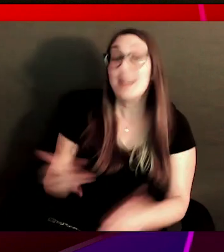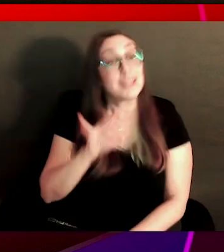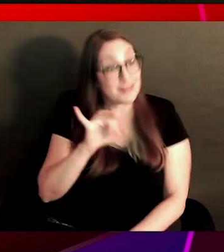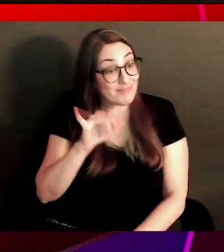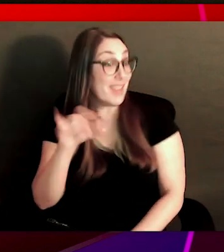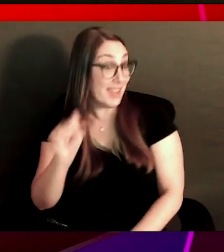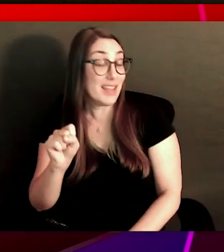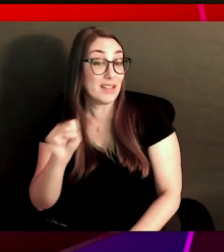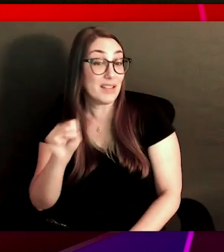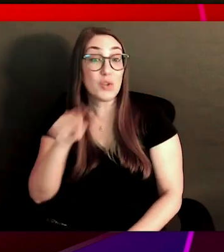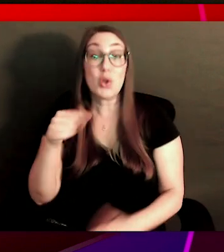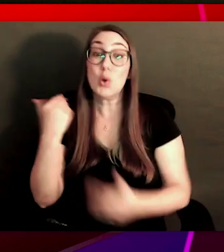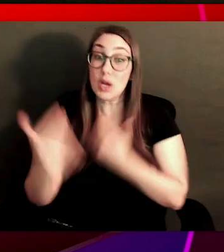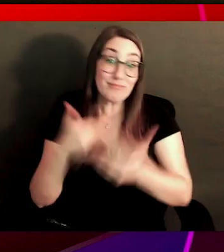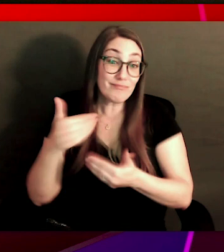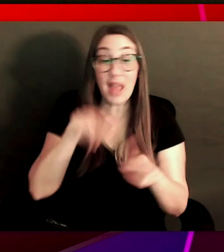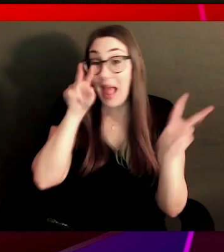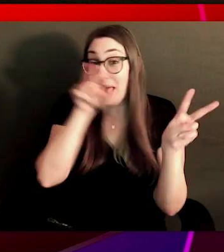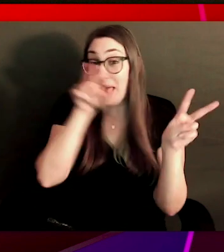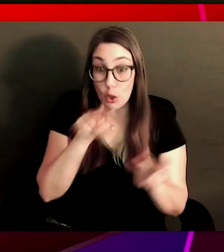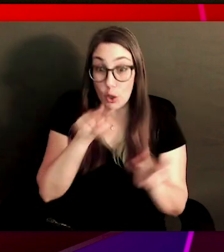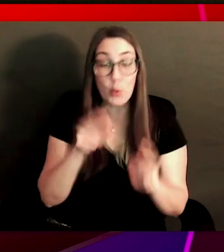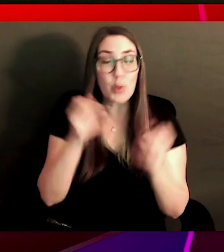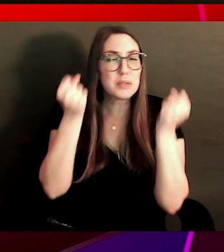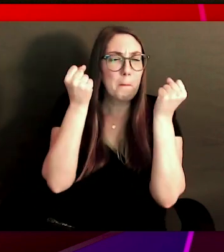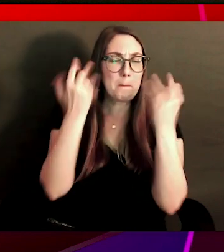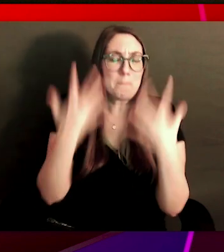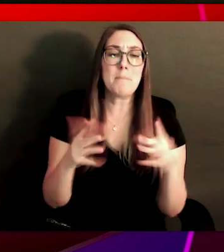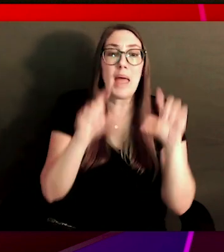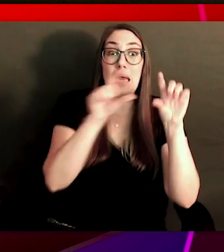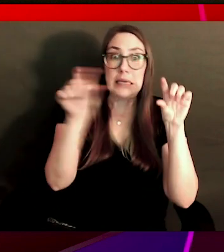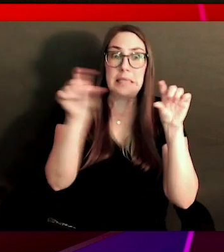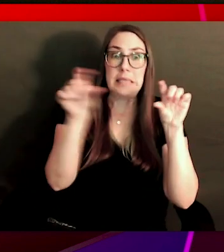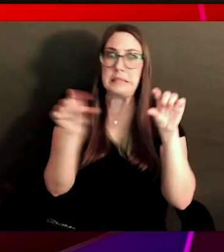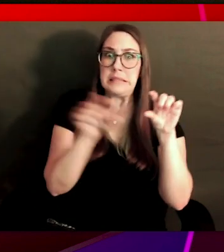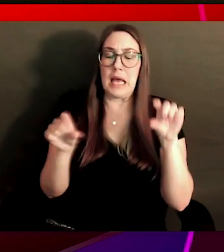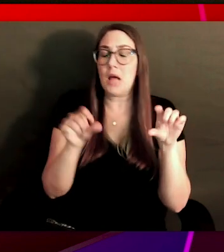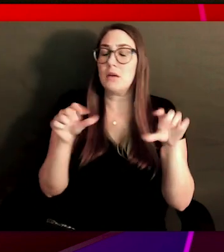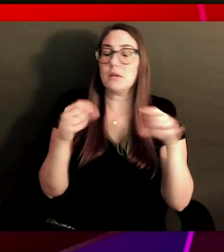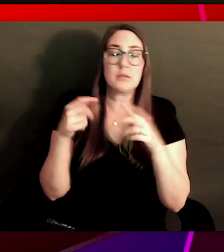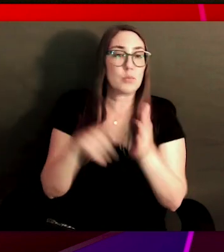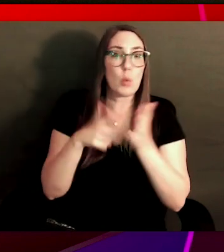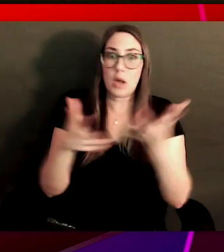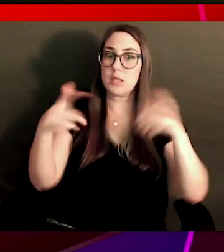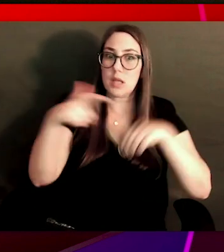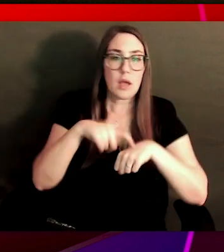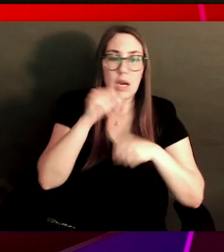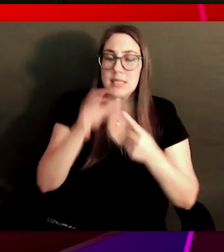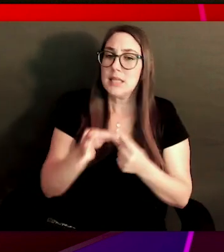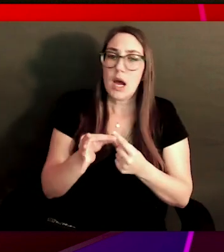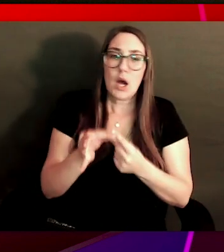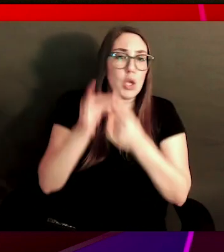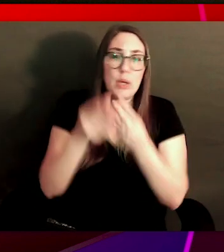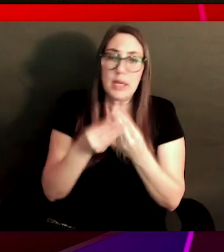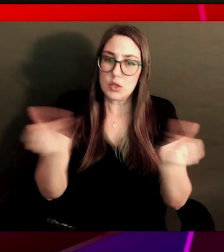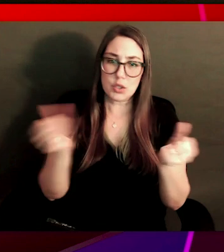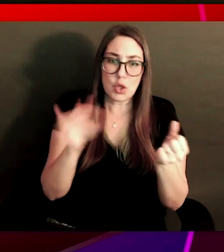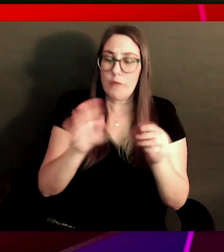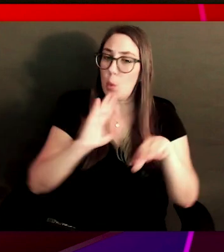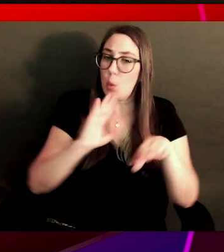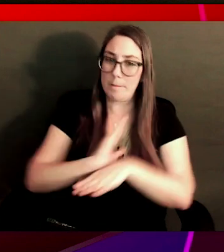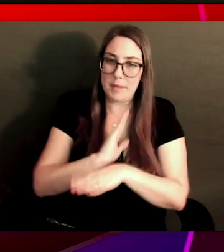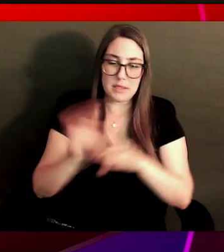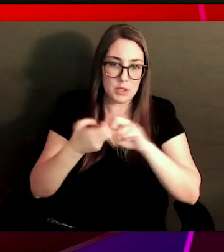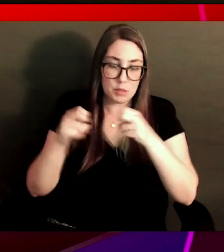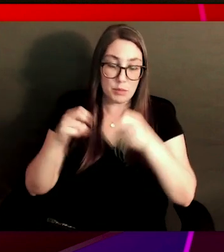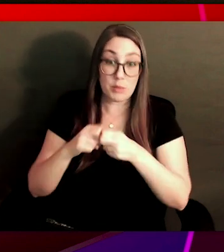distributions. You could go about looking through it. It's just many, many cells, and it takes a long time. And it's really not unique to solving your business problems. So. And the larger your data set, the